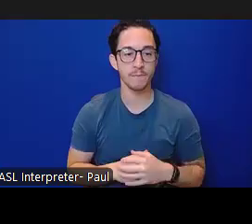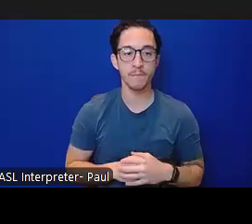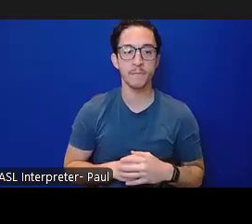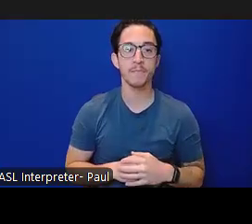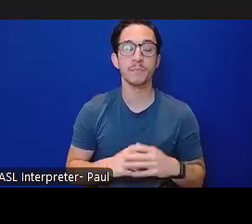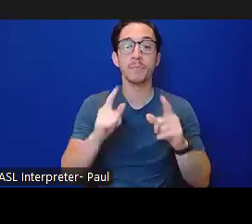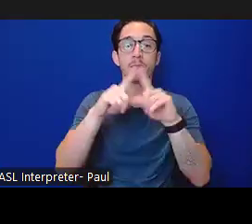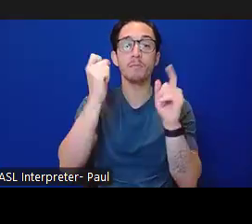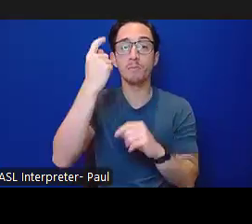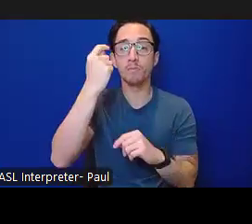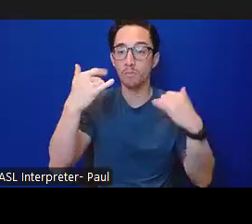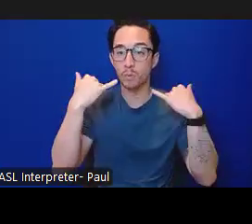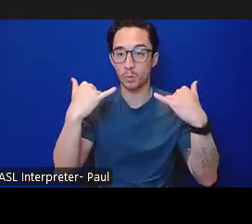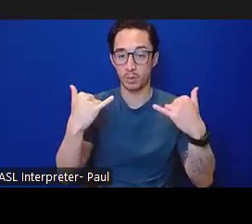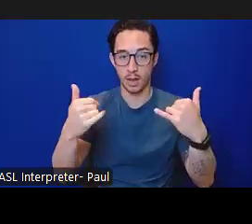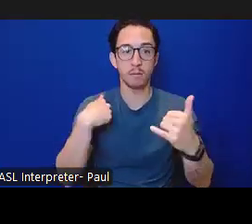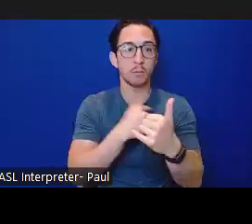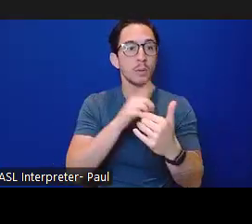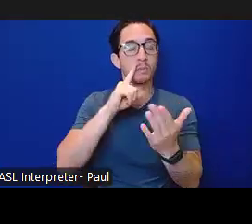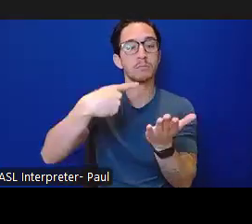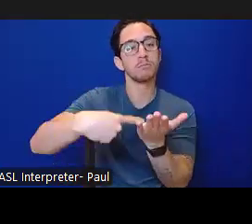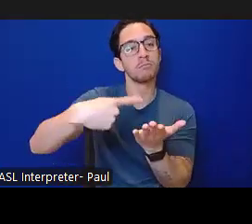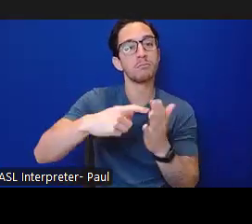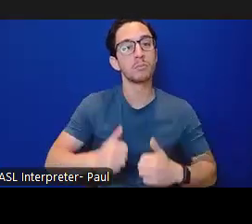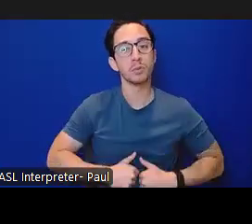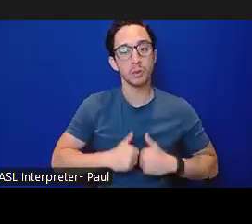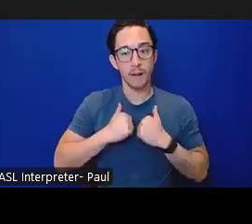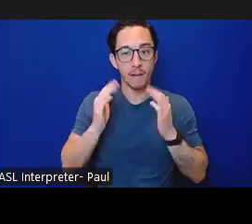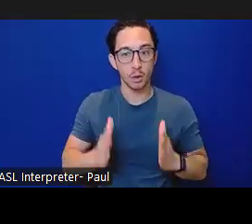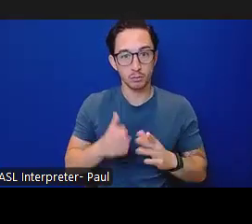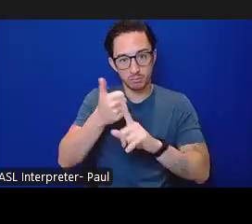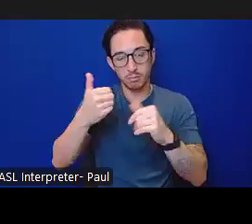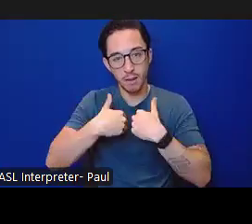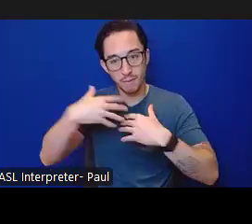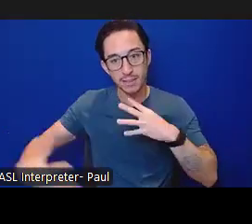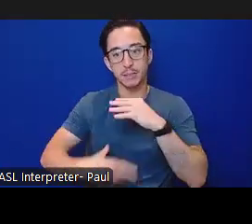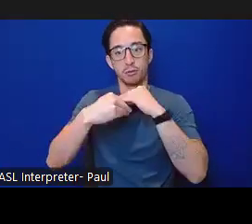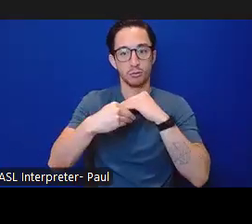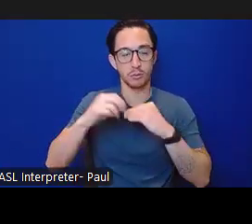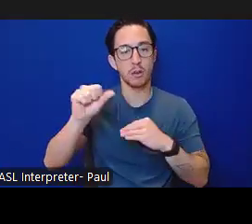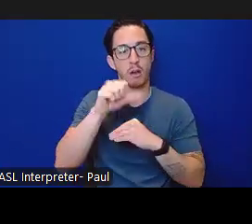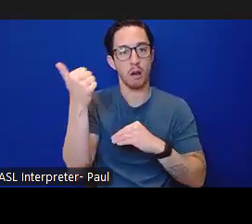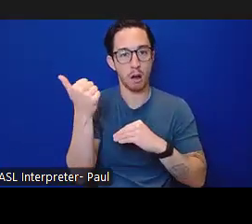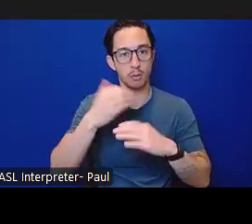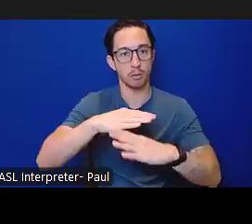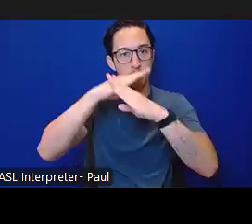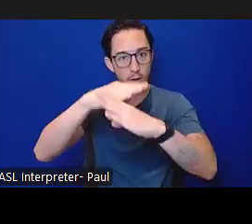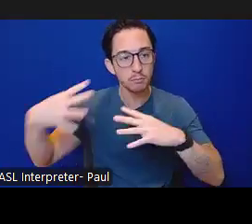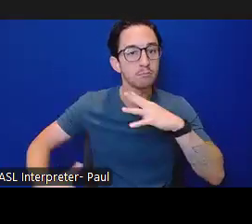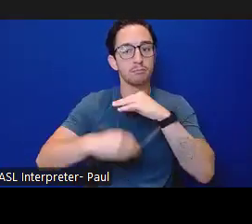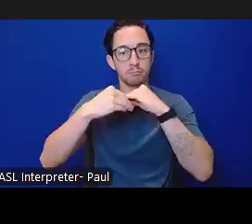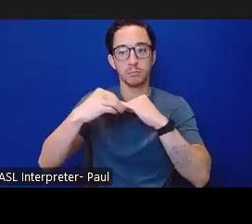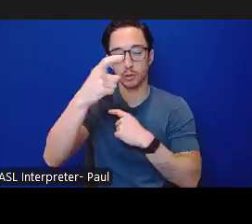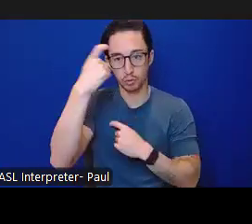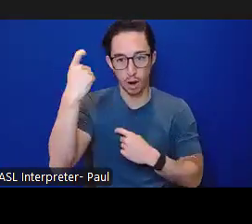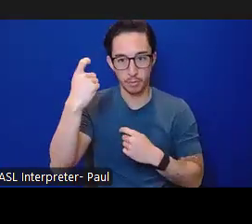But today we're going to talk about the survivors who face additional barriers and additional trauma solely because of